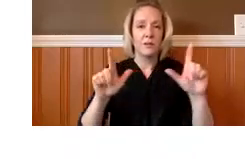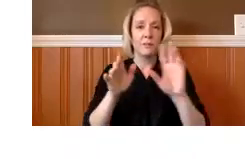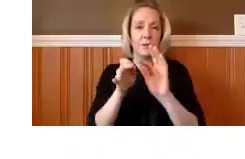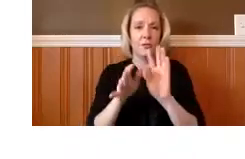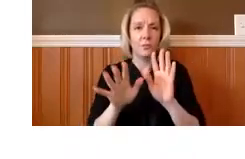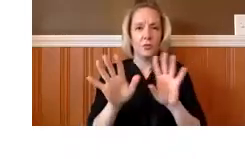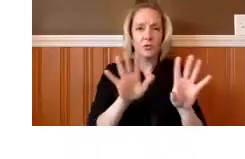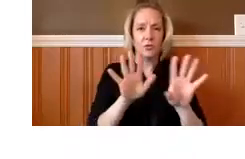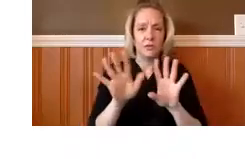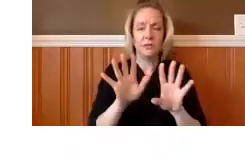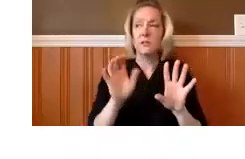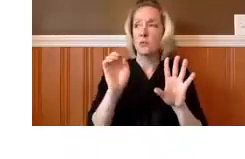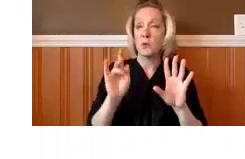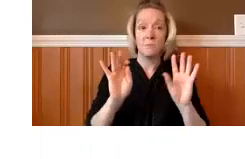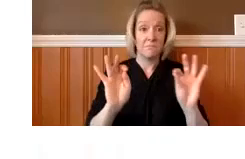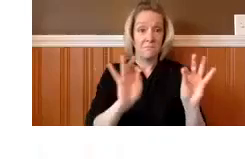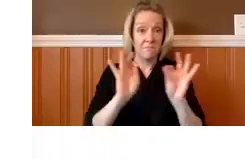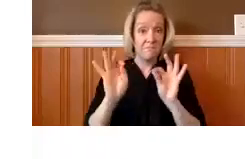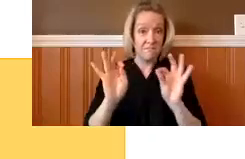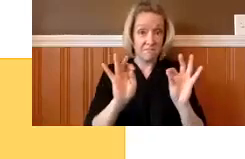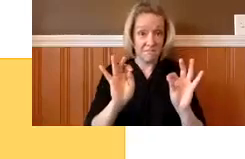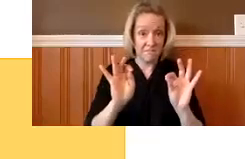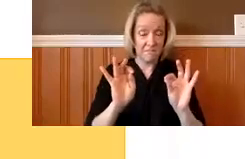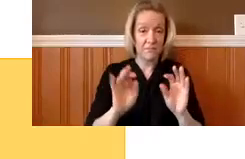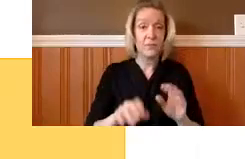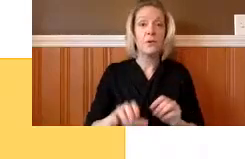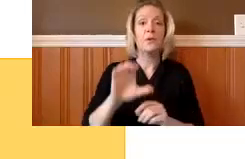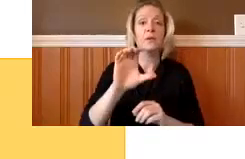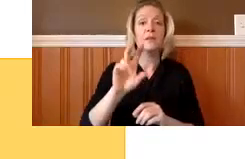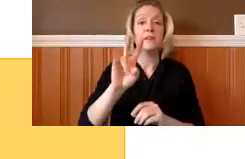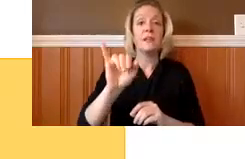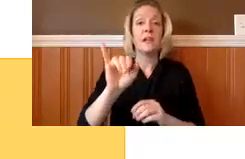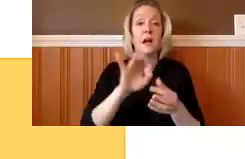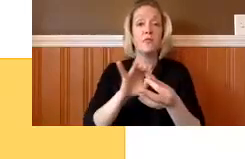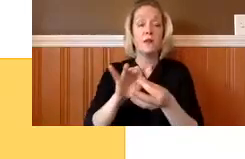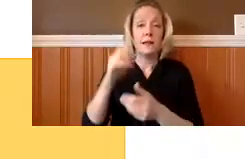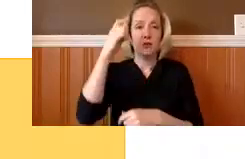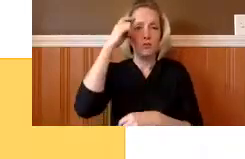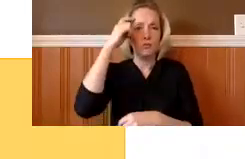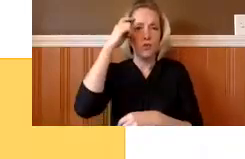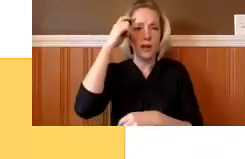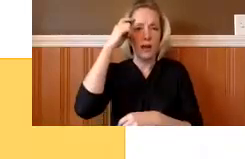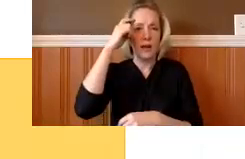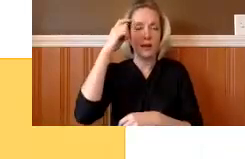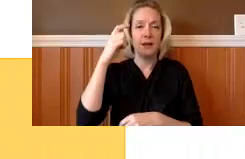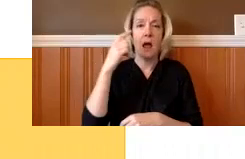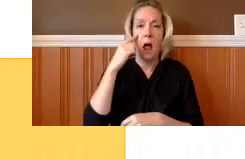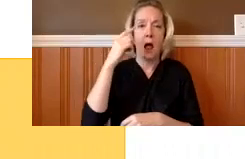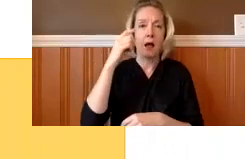I think we are good. Okay. CVI is the brain and not understanding what the eyes can see. Love it.